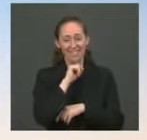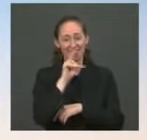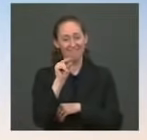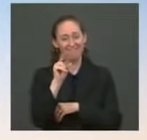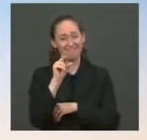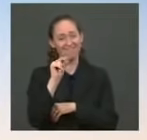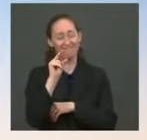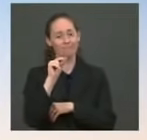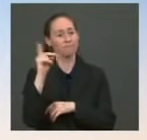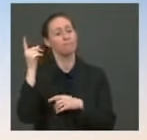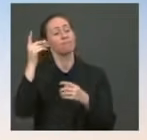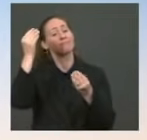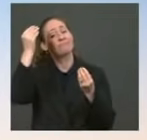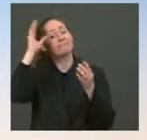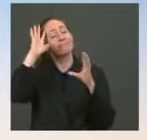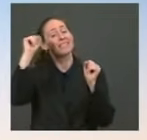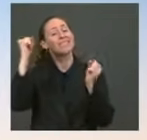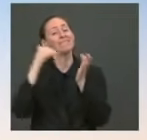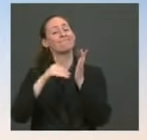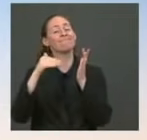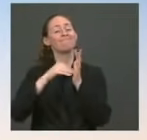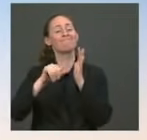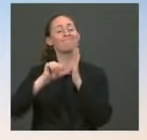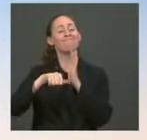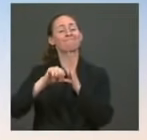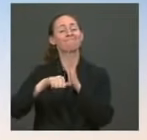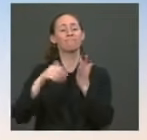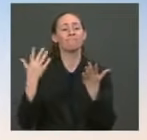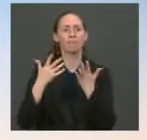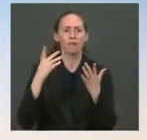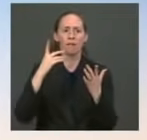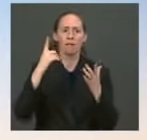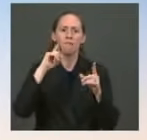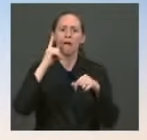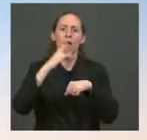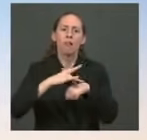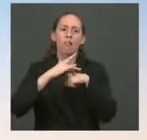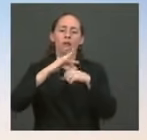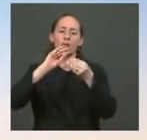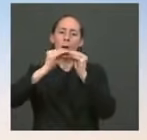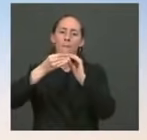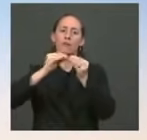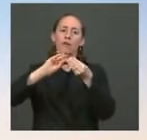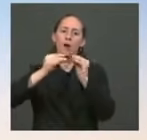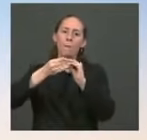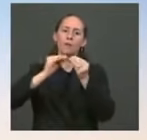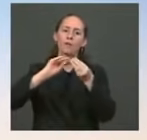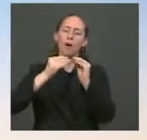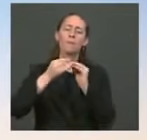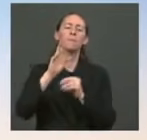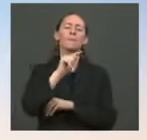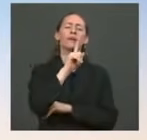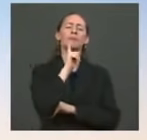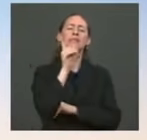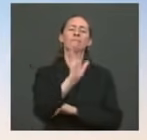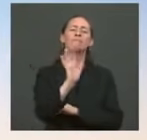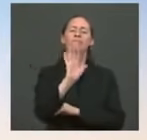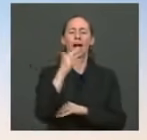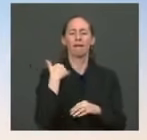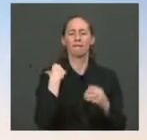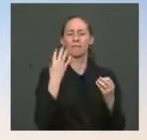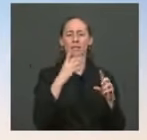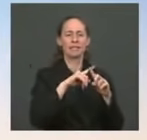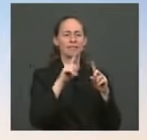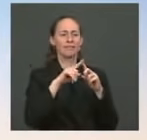today repeatedly is that there's a lot of focus on the top line number, but ultimately there are a range of proposals on how to pay for